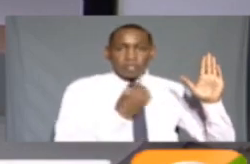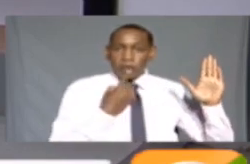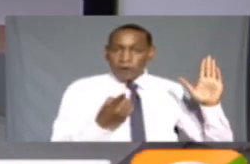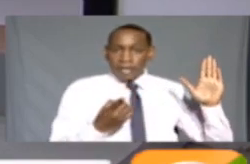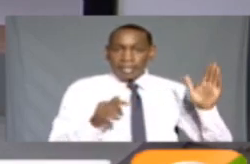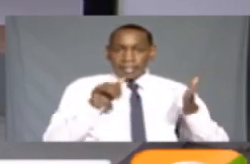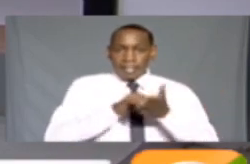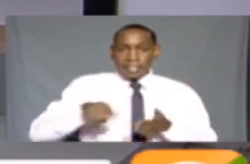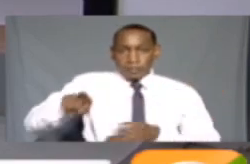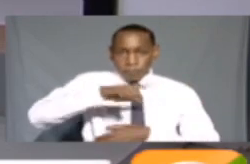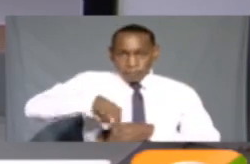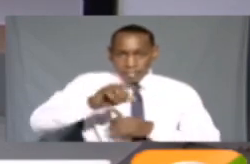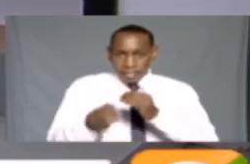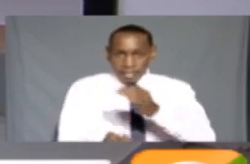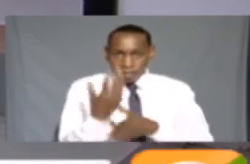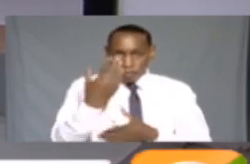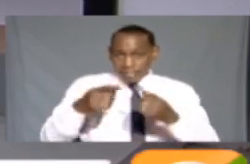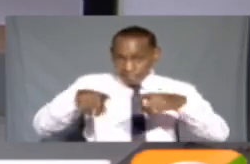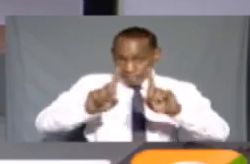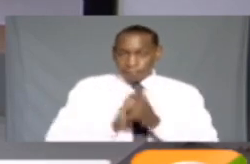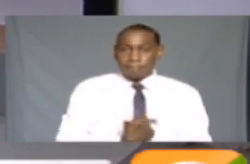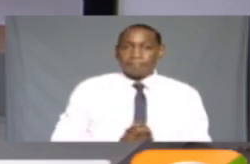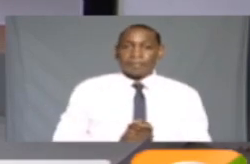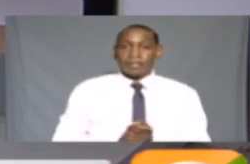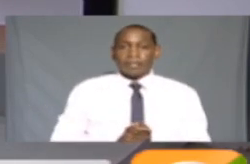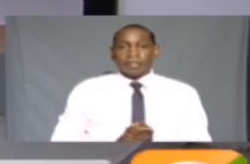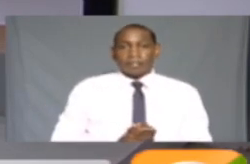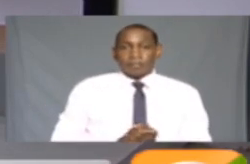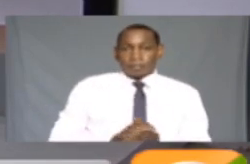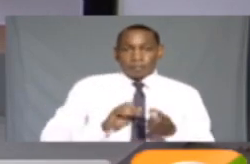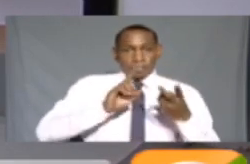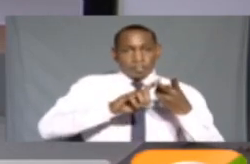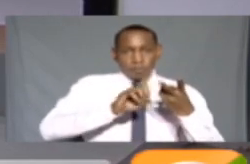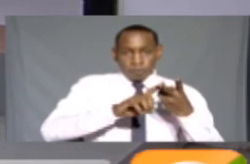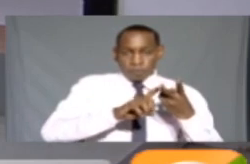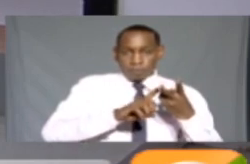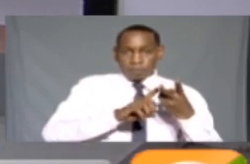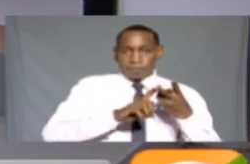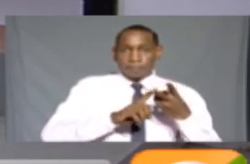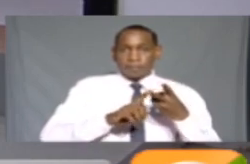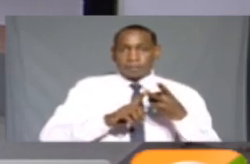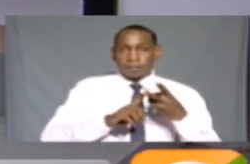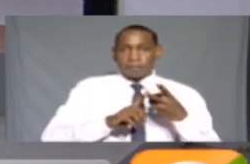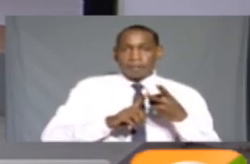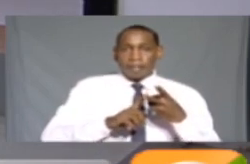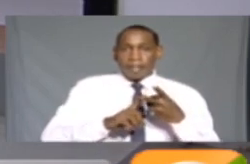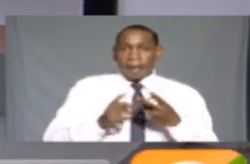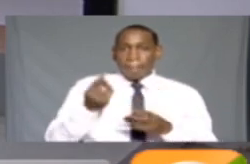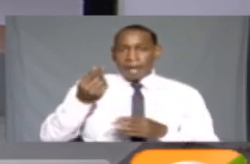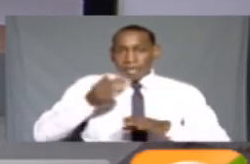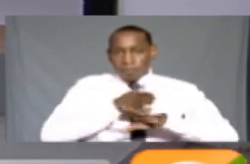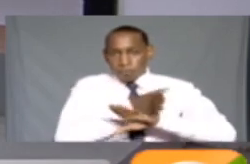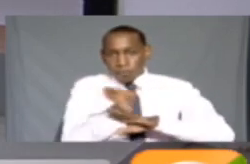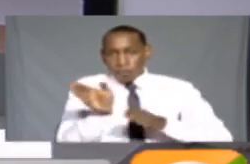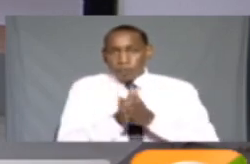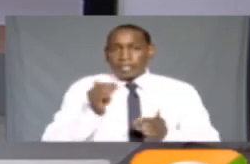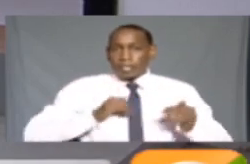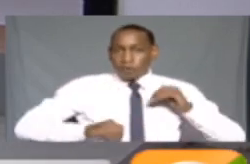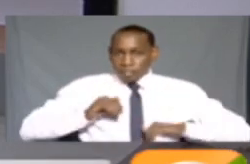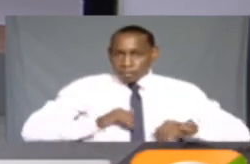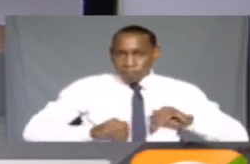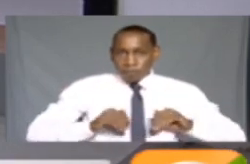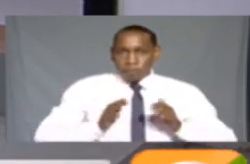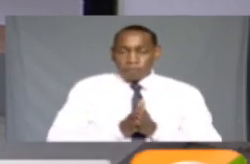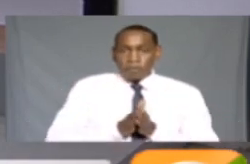we promulgated. But then there is also the issue of illicit financial flows and corruption